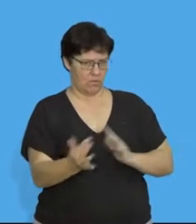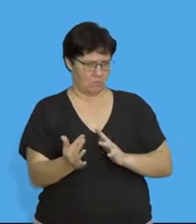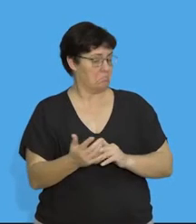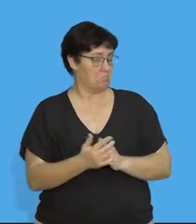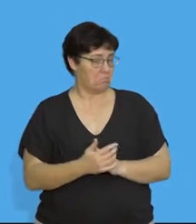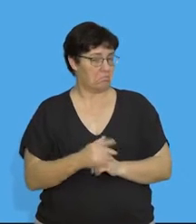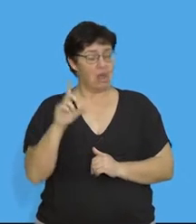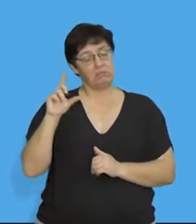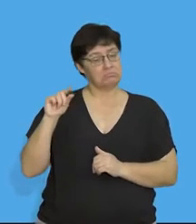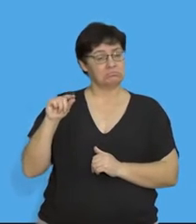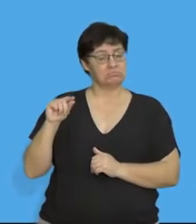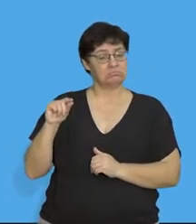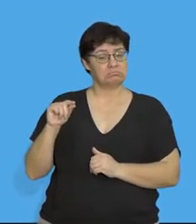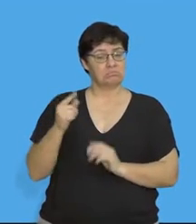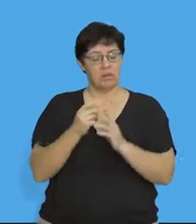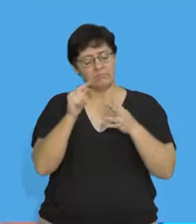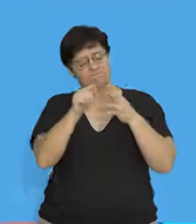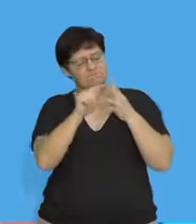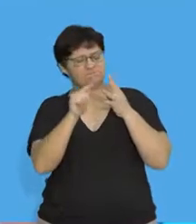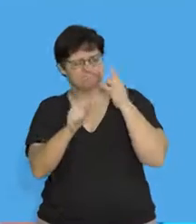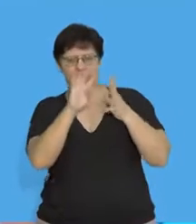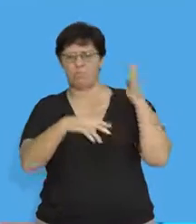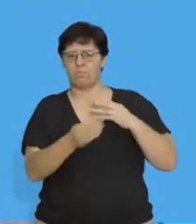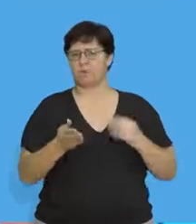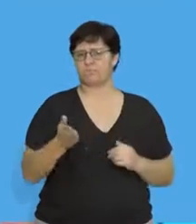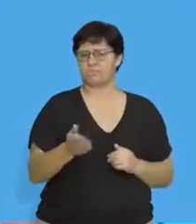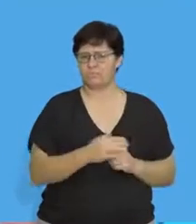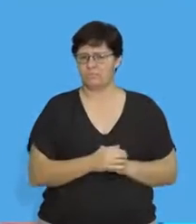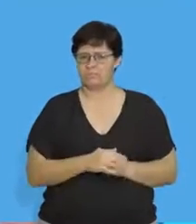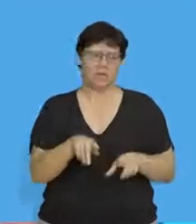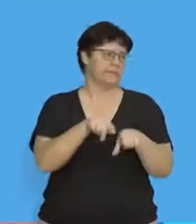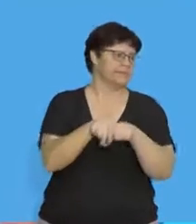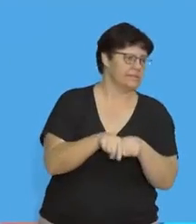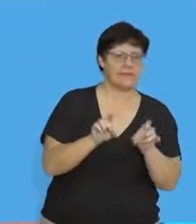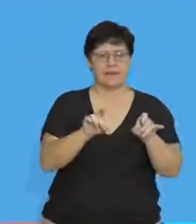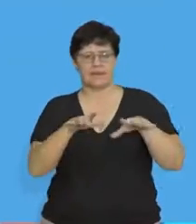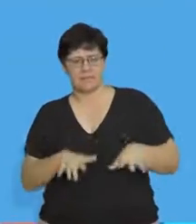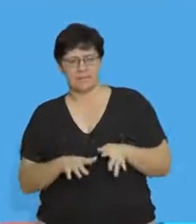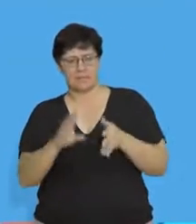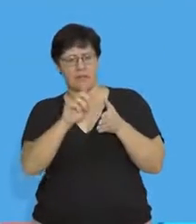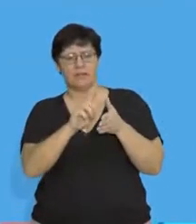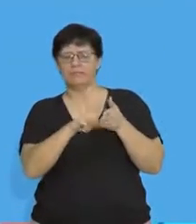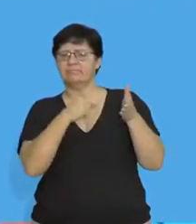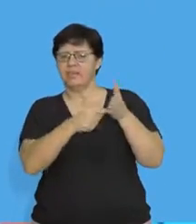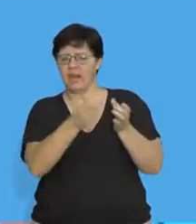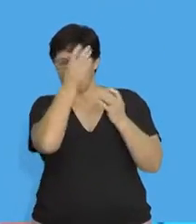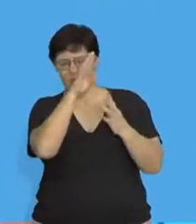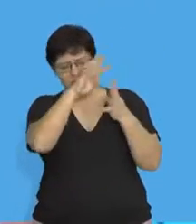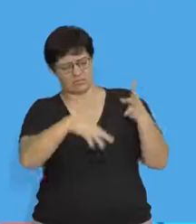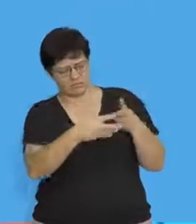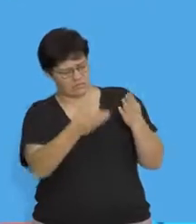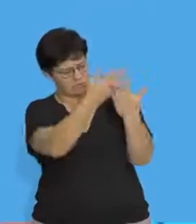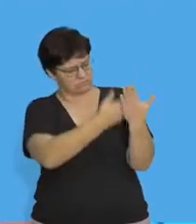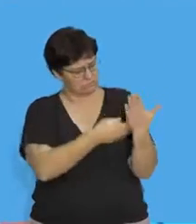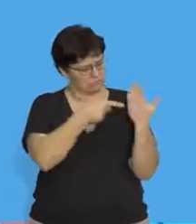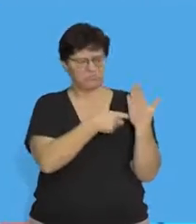idea. We know that there are a whole lot of formula. In a test or exam, you'll be given a data sheet. Well, where do these formula come from? Do